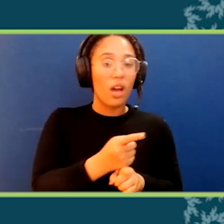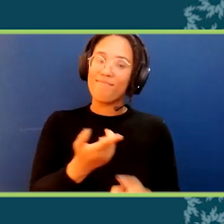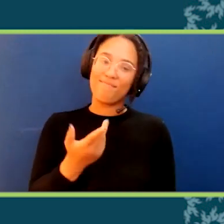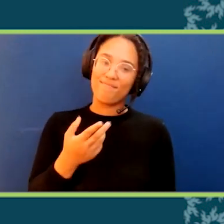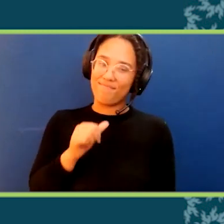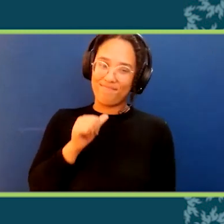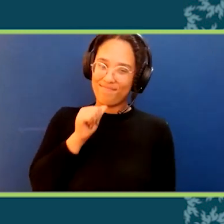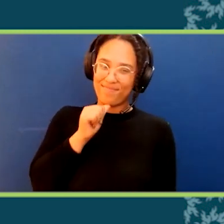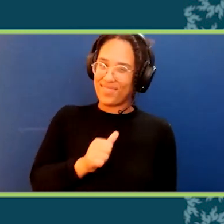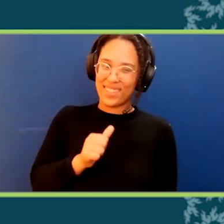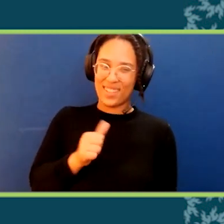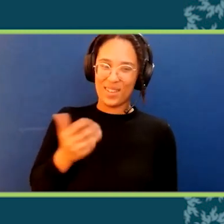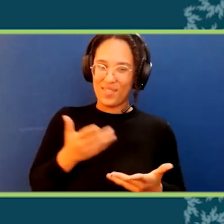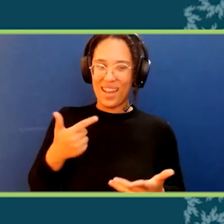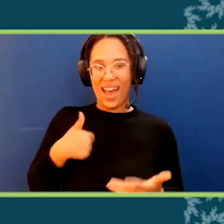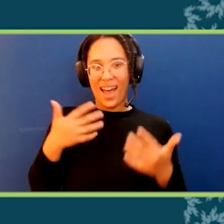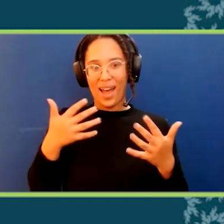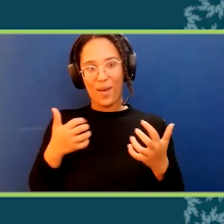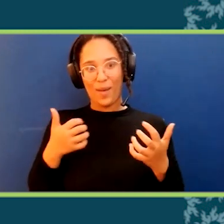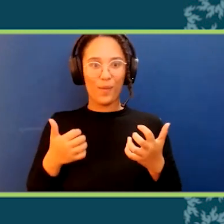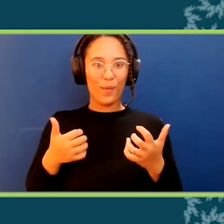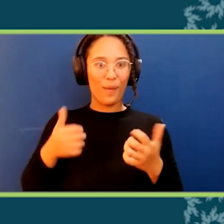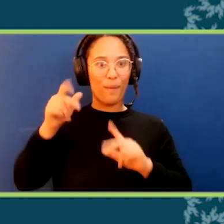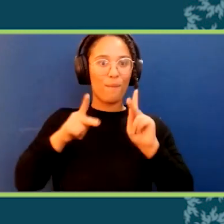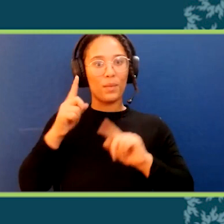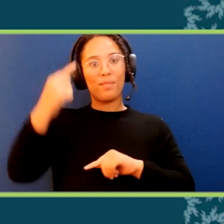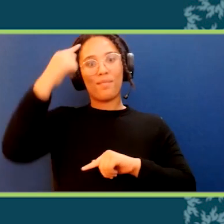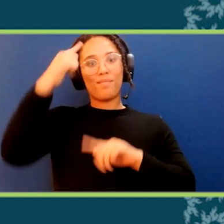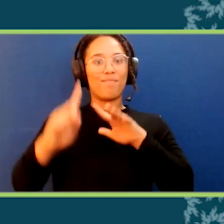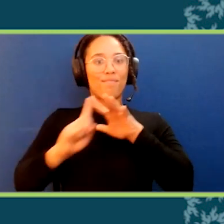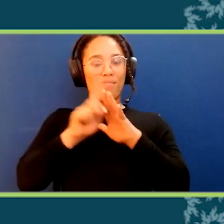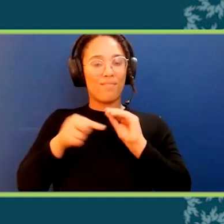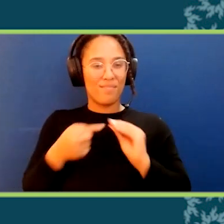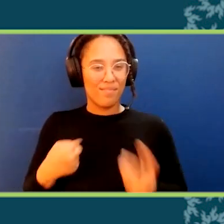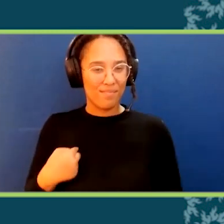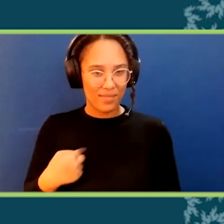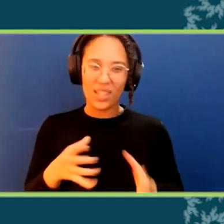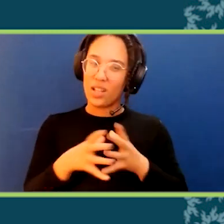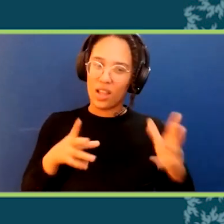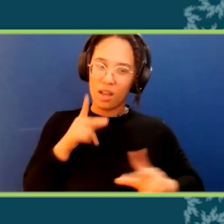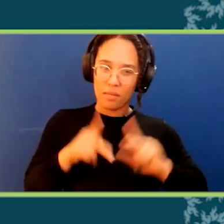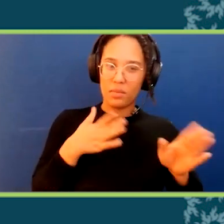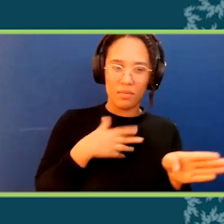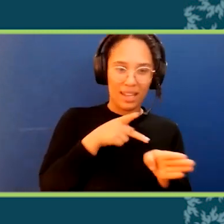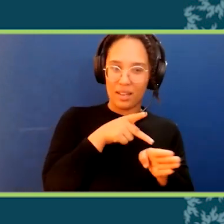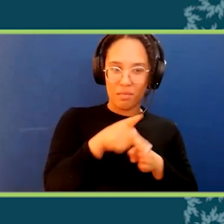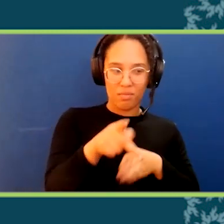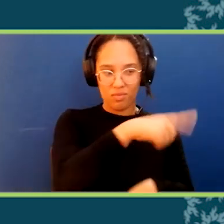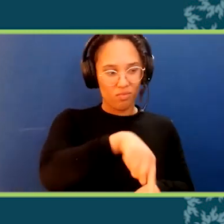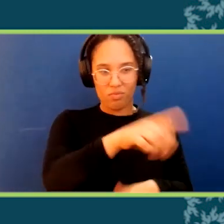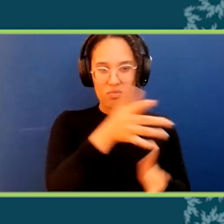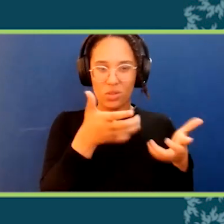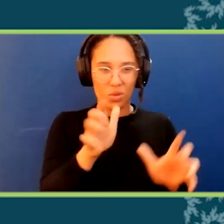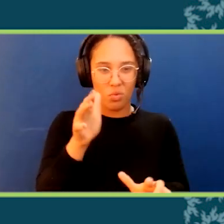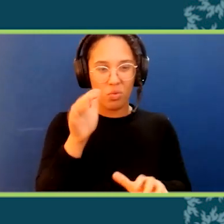what I would like to be known for. That's not what a lot of people that are in my network would like to be known for as HR